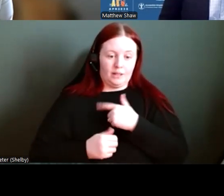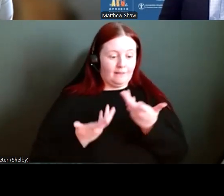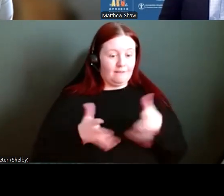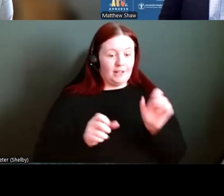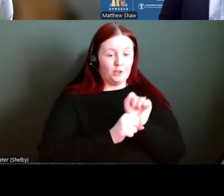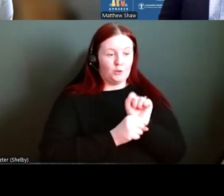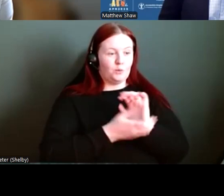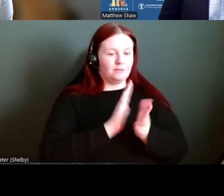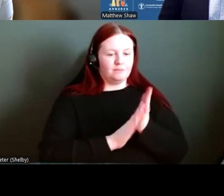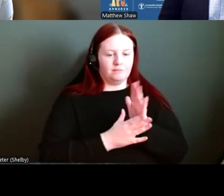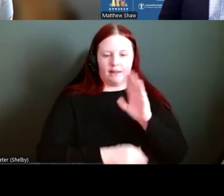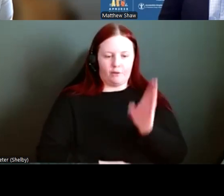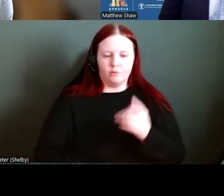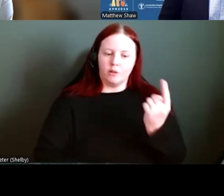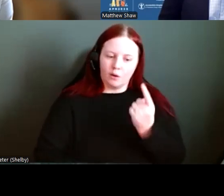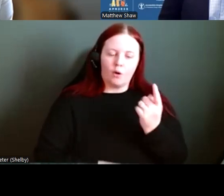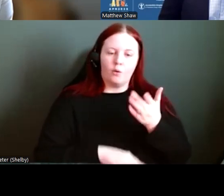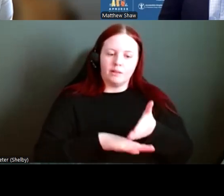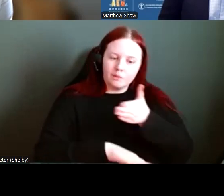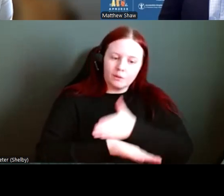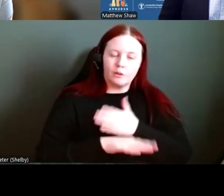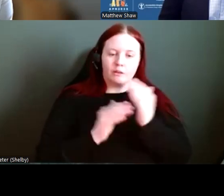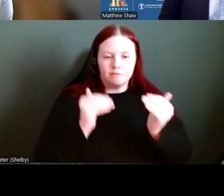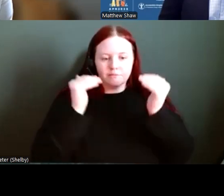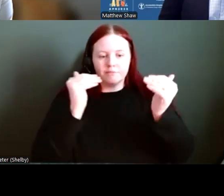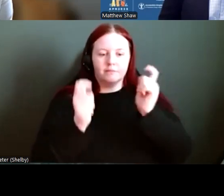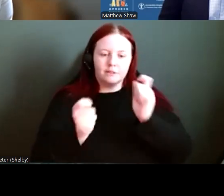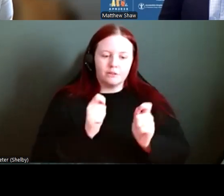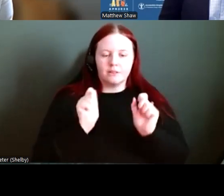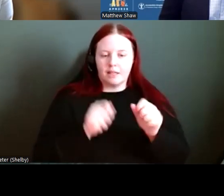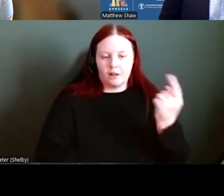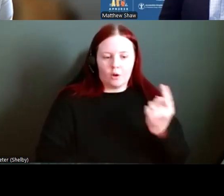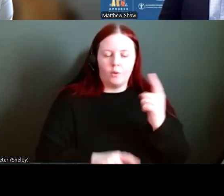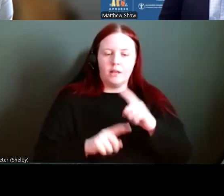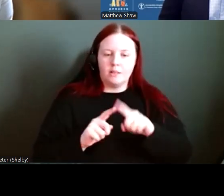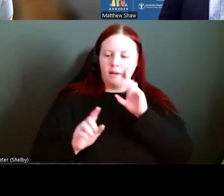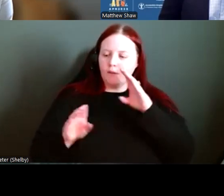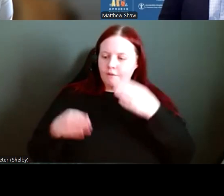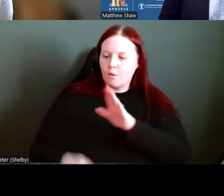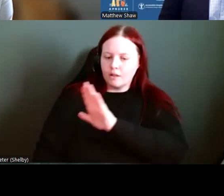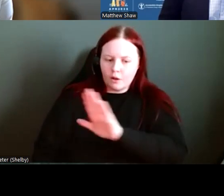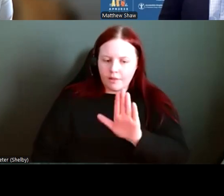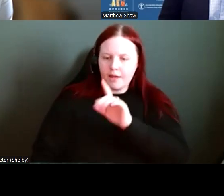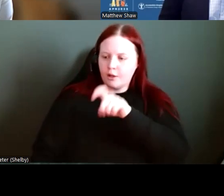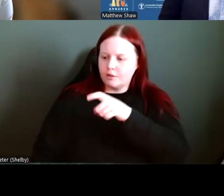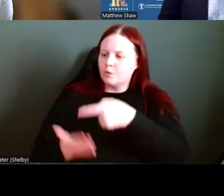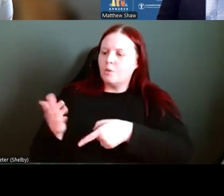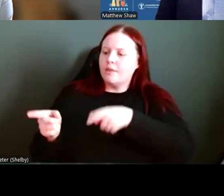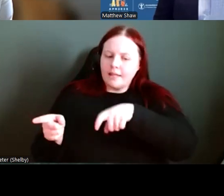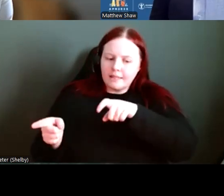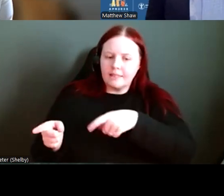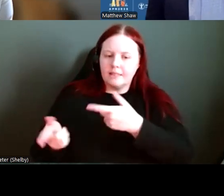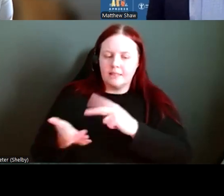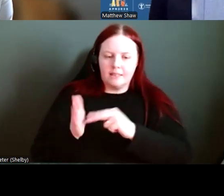we can improve, but it will help us to really focus our efforts on where we can have the